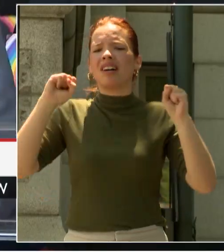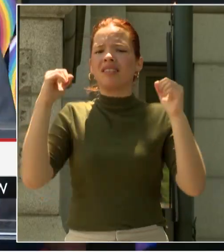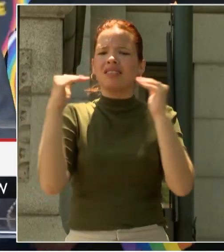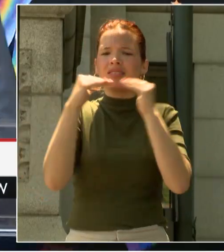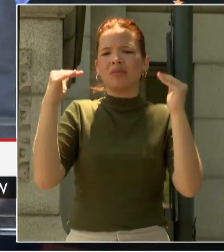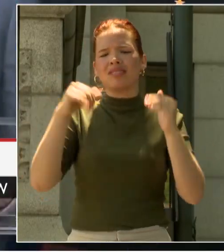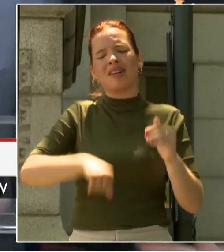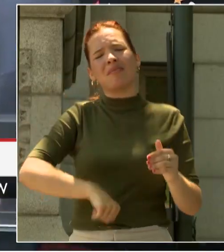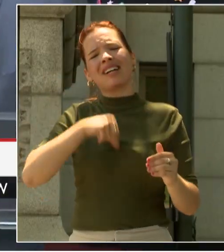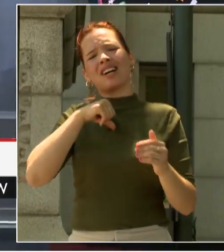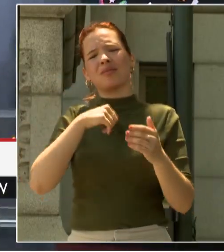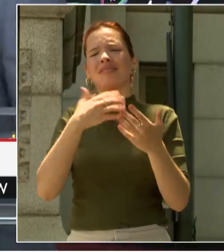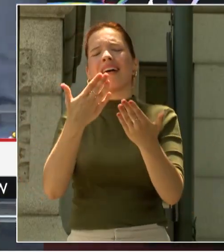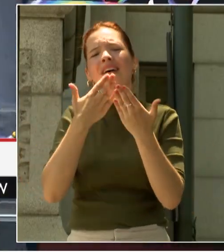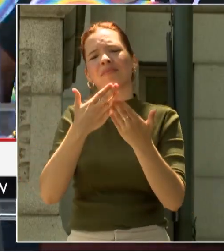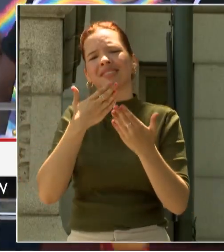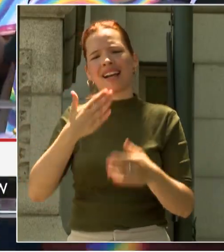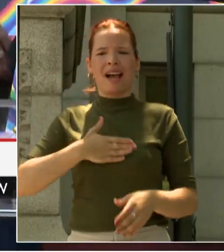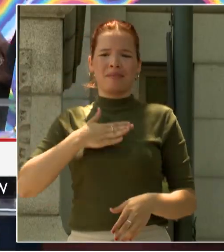Pride.